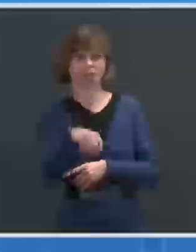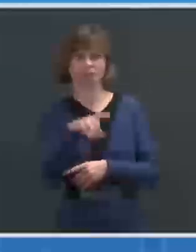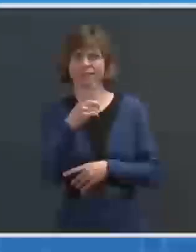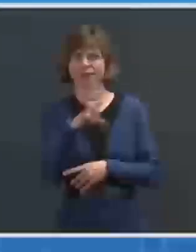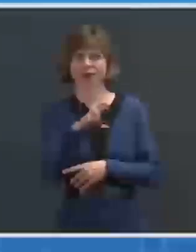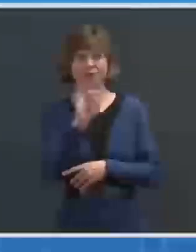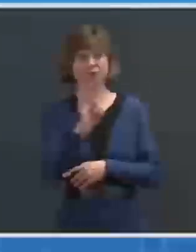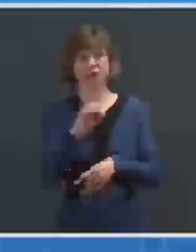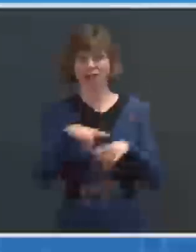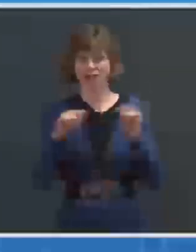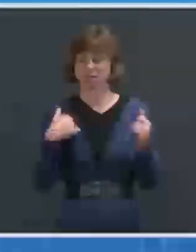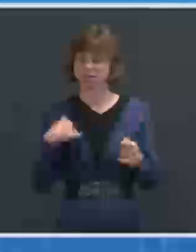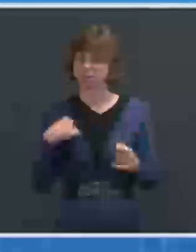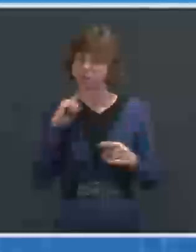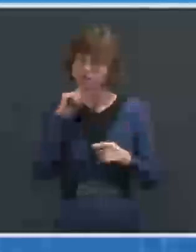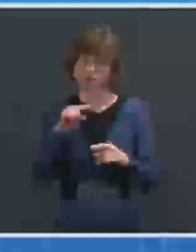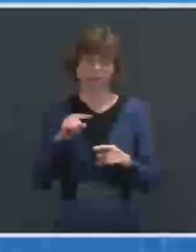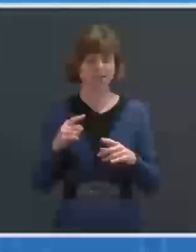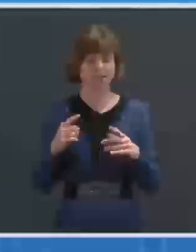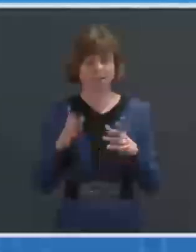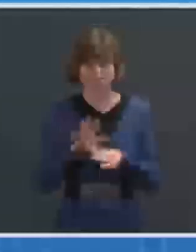to really keep our eye on the fact that